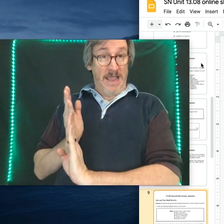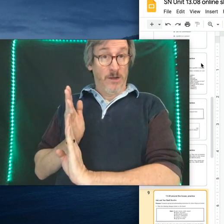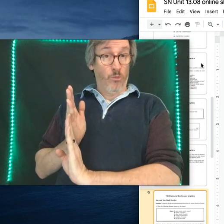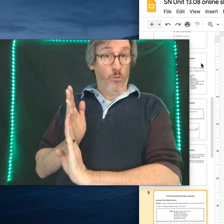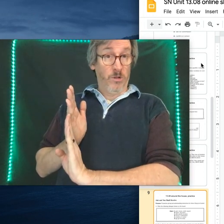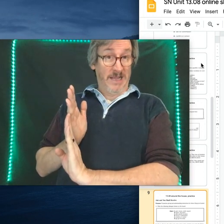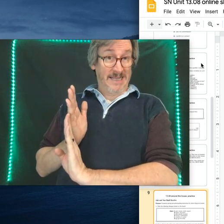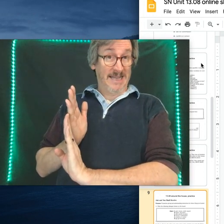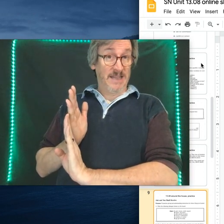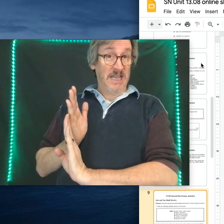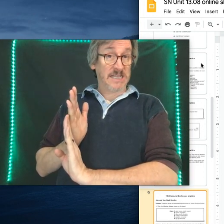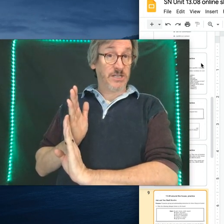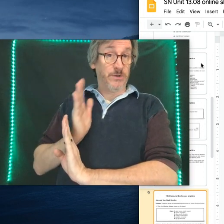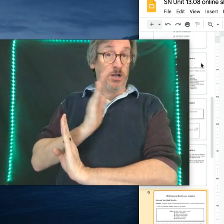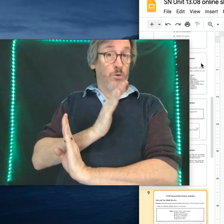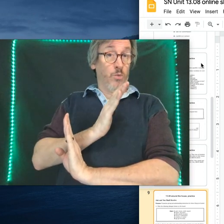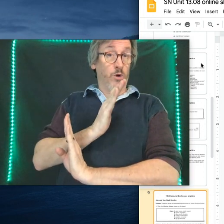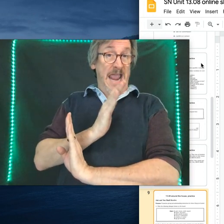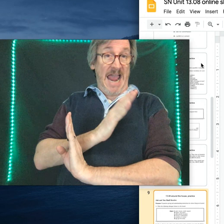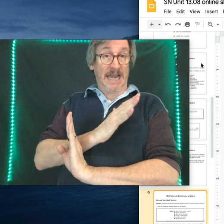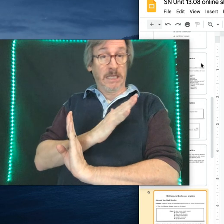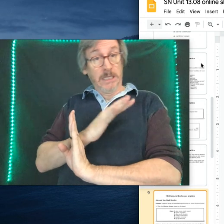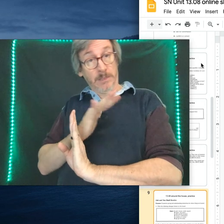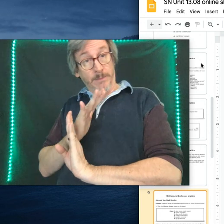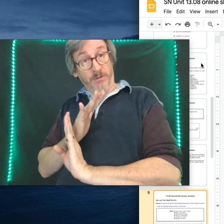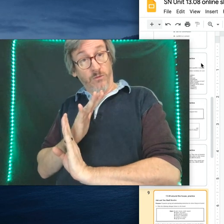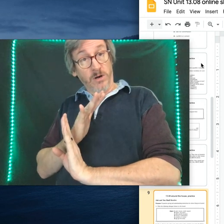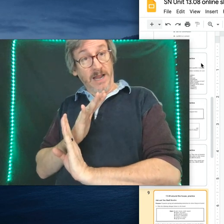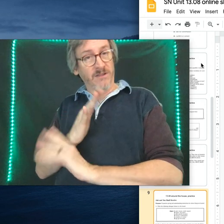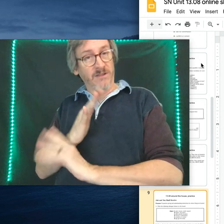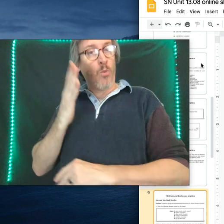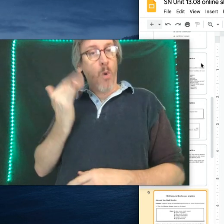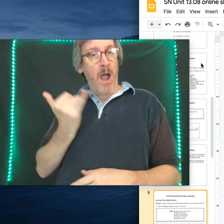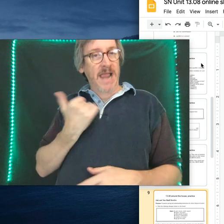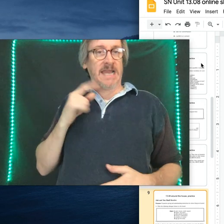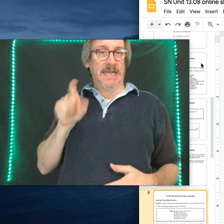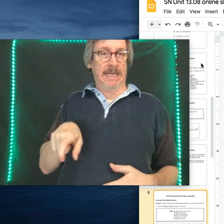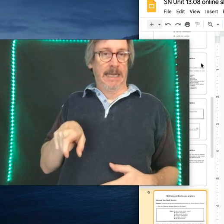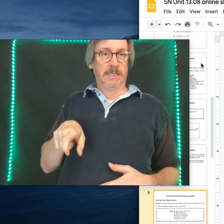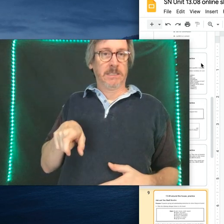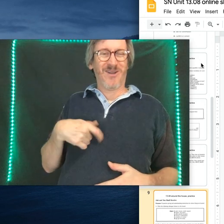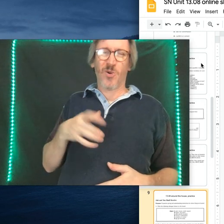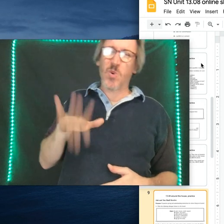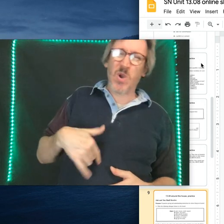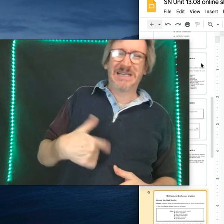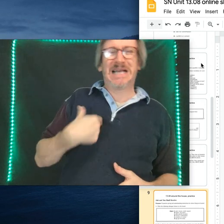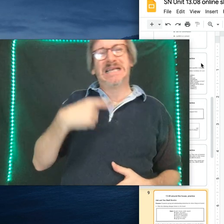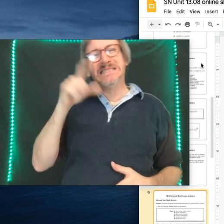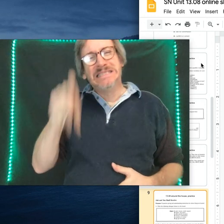Now, again, like I said in the last unit, we're adding a little bit beforehand of why I need it.